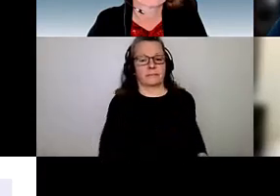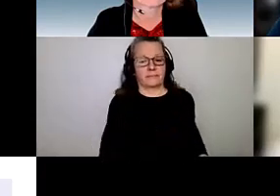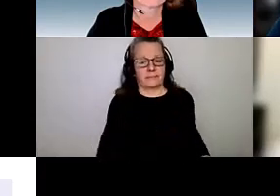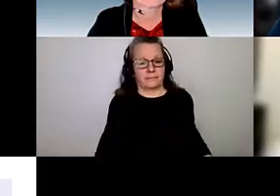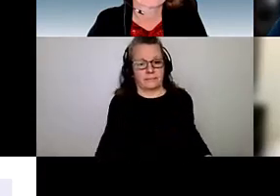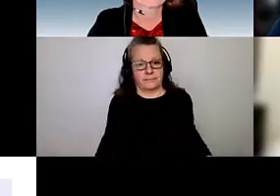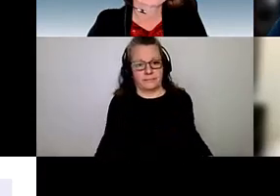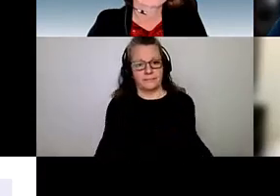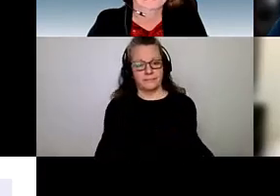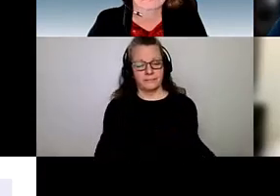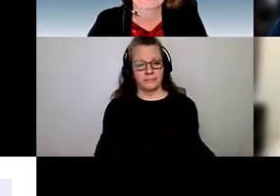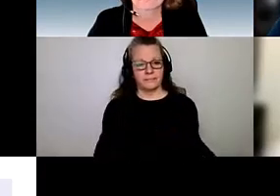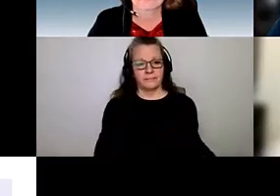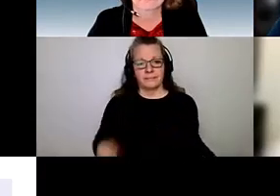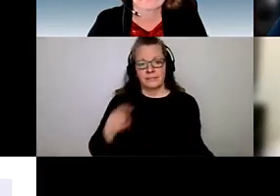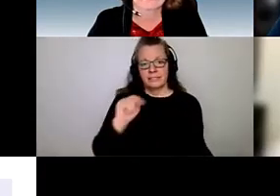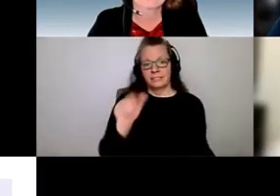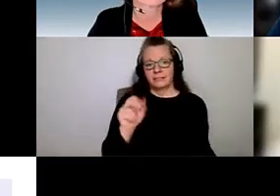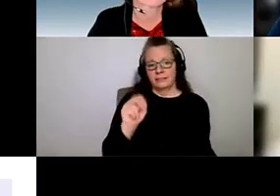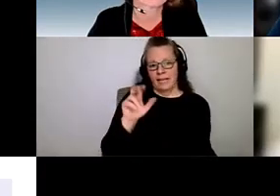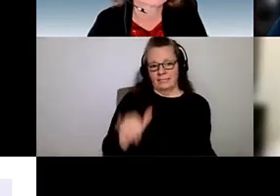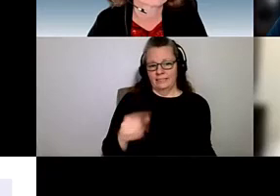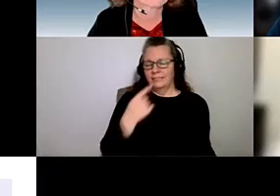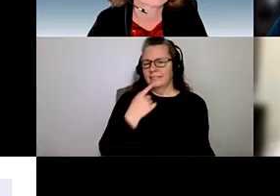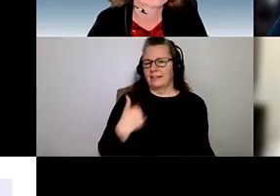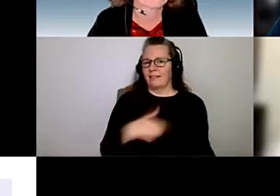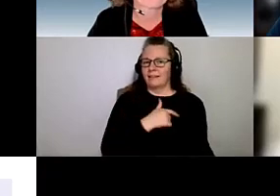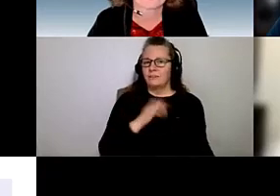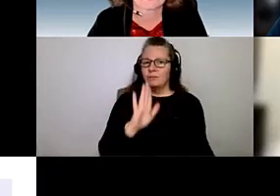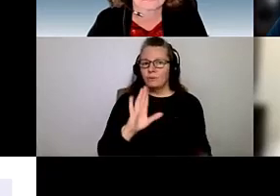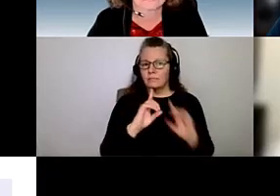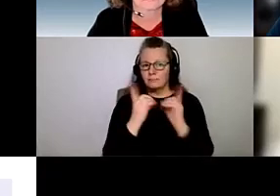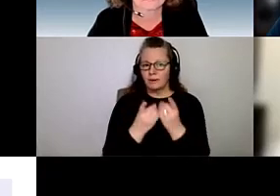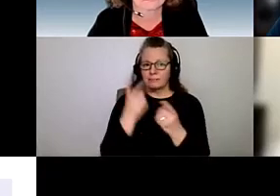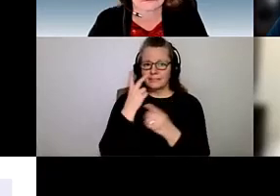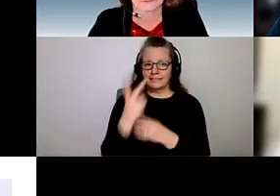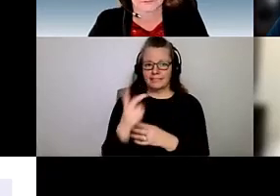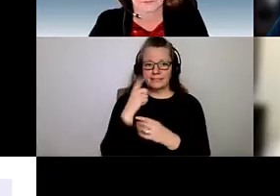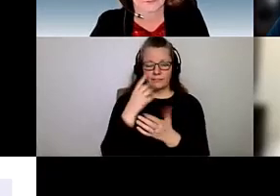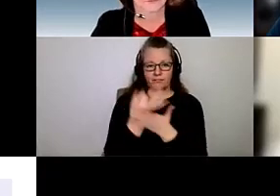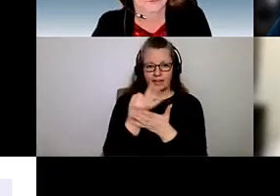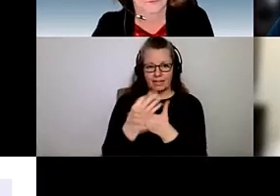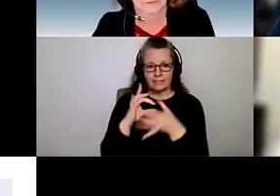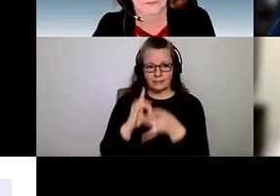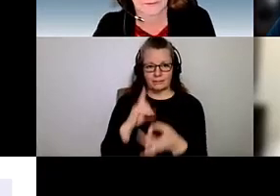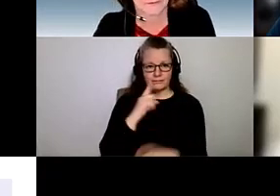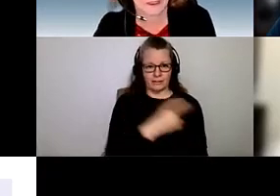So Nancy, tell us what your department has seen on the financial front for hospitals.